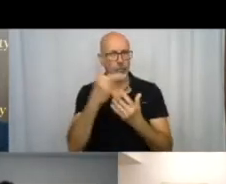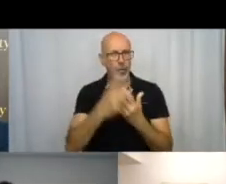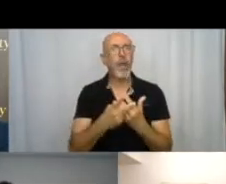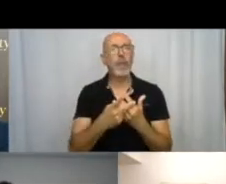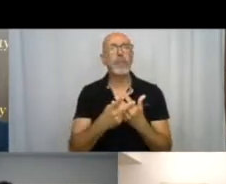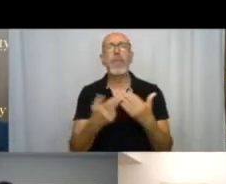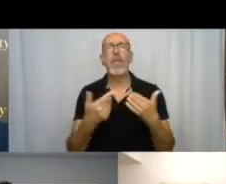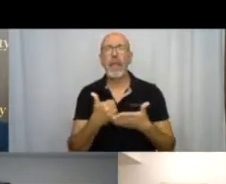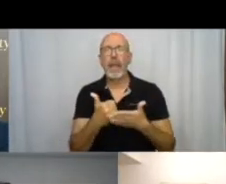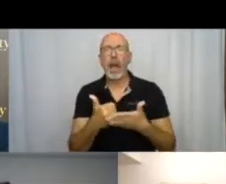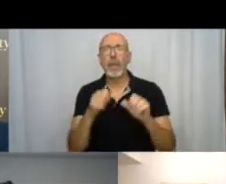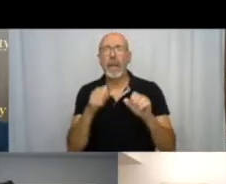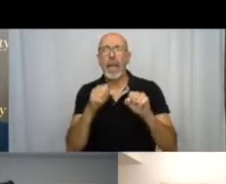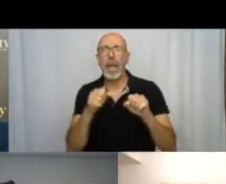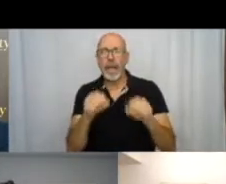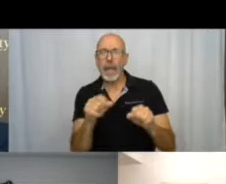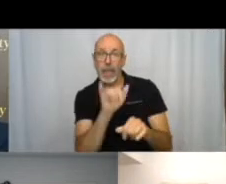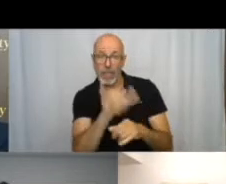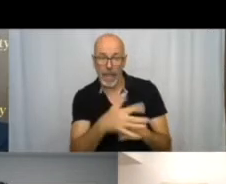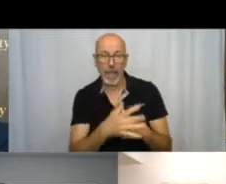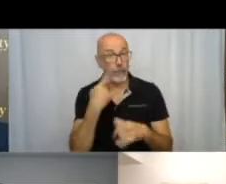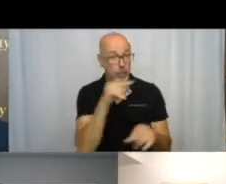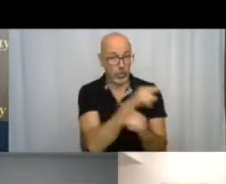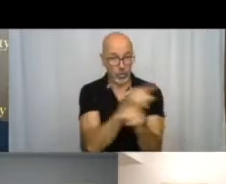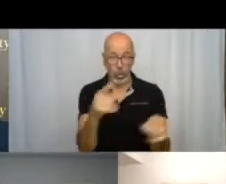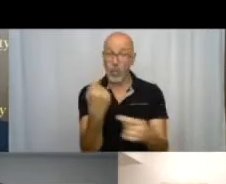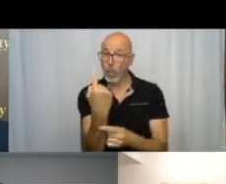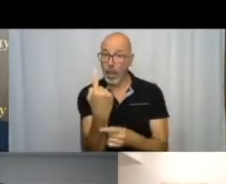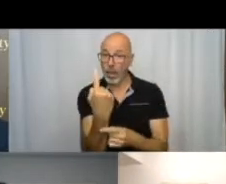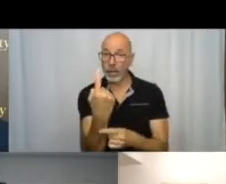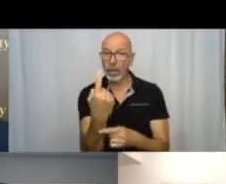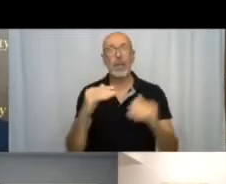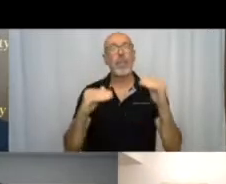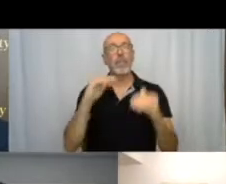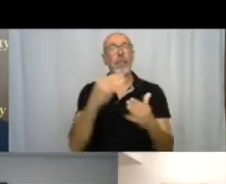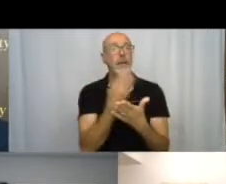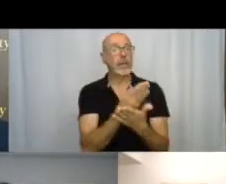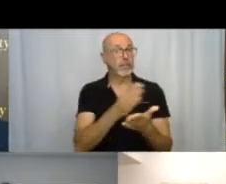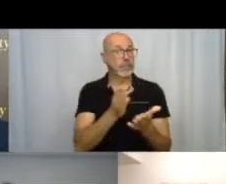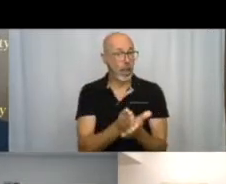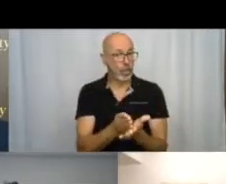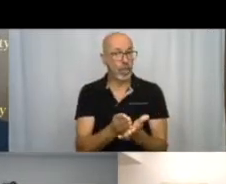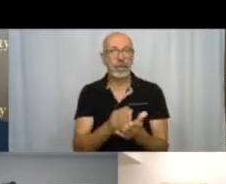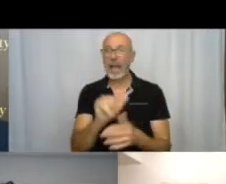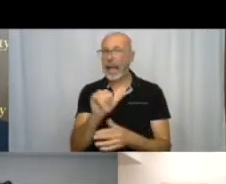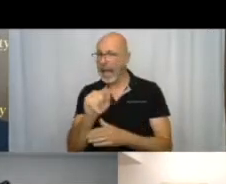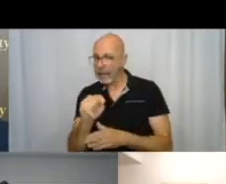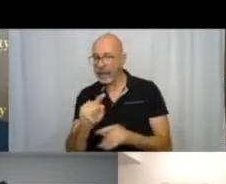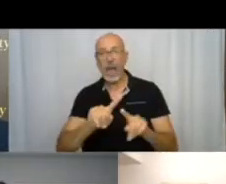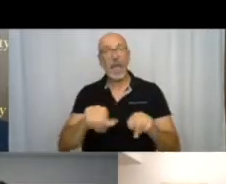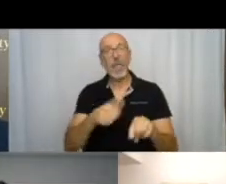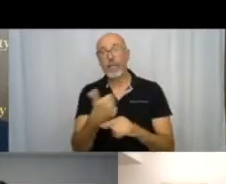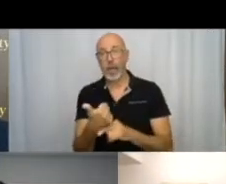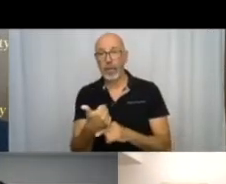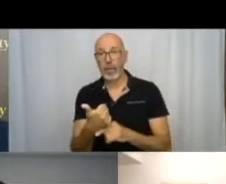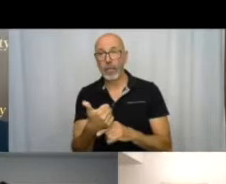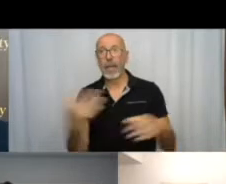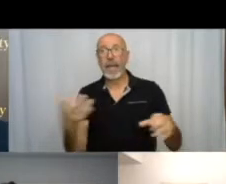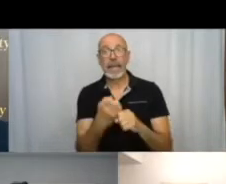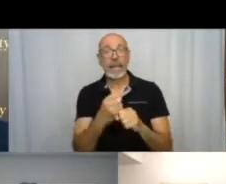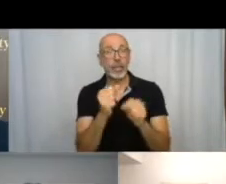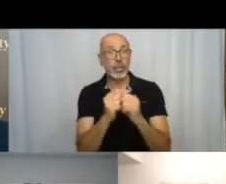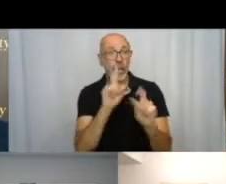this for you. One of them is what's called the Balanced Budget Act, and one of them is the Ticket to Work and